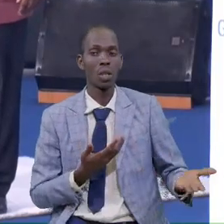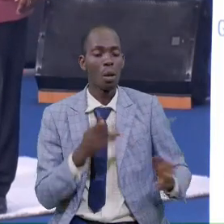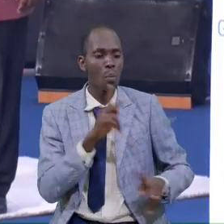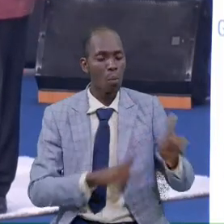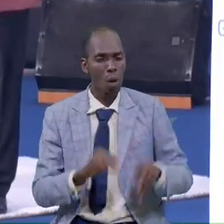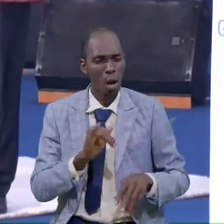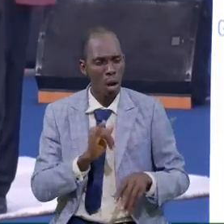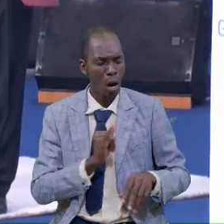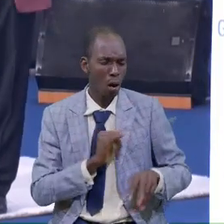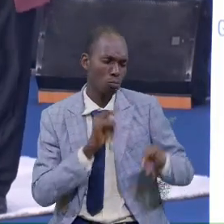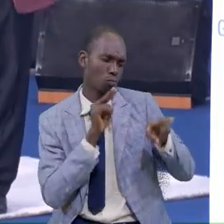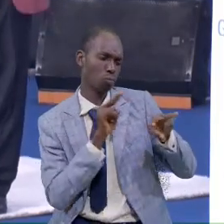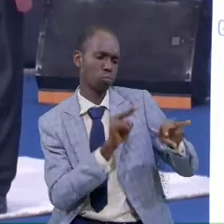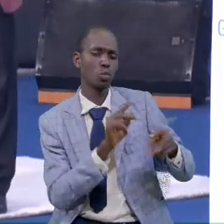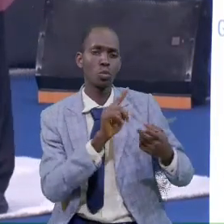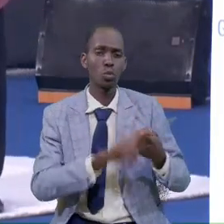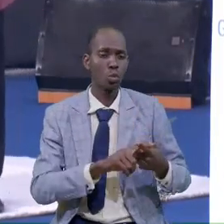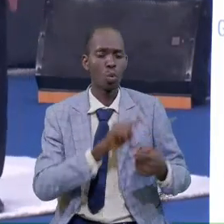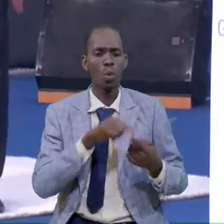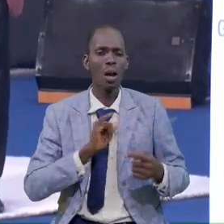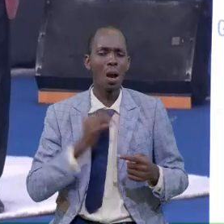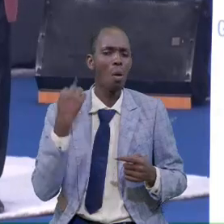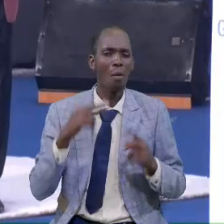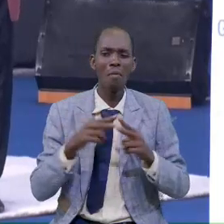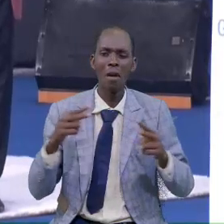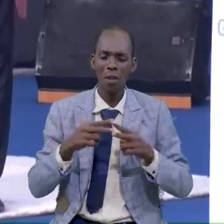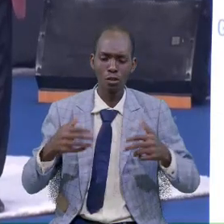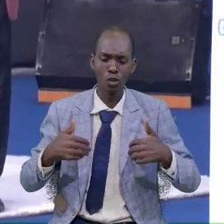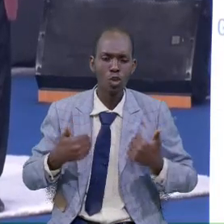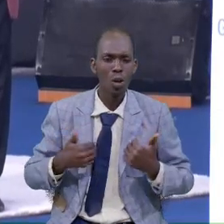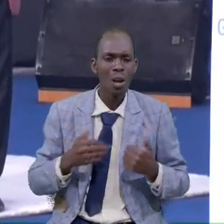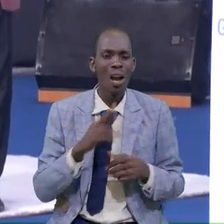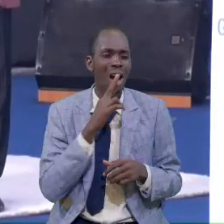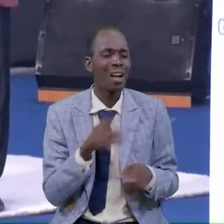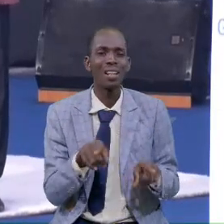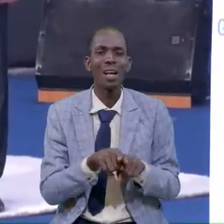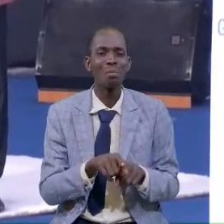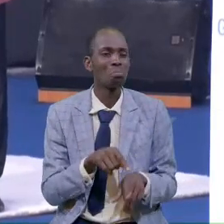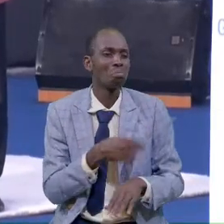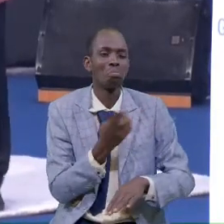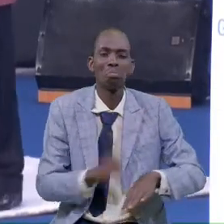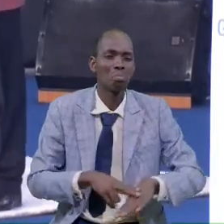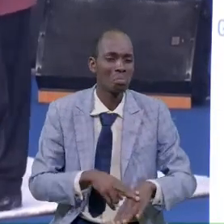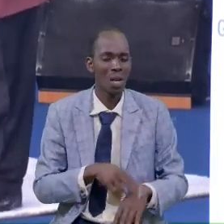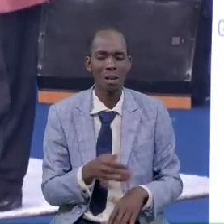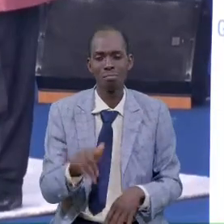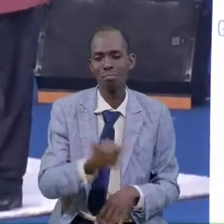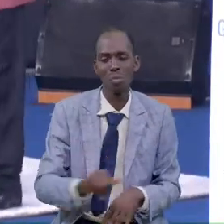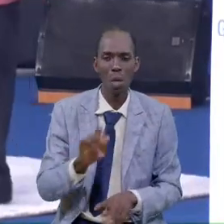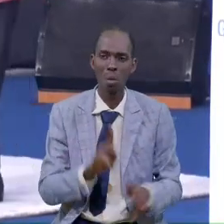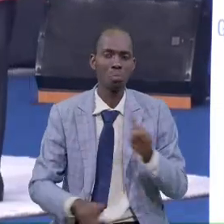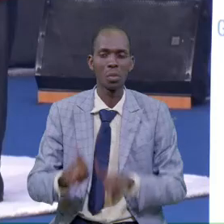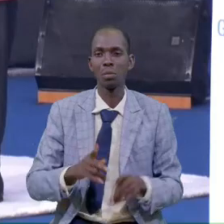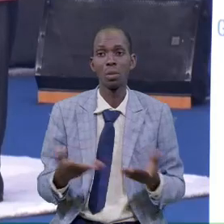younger, they were all like normal people in our place. And so, but that